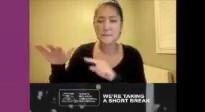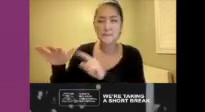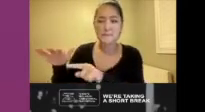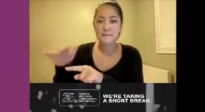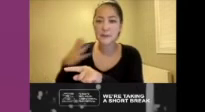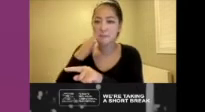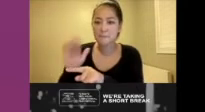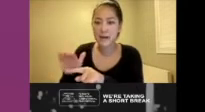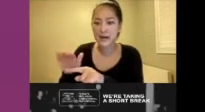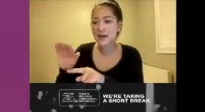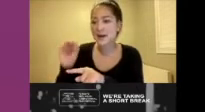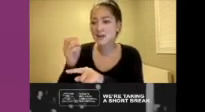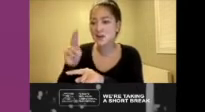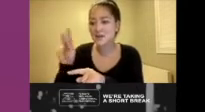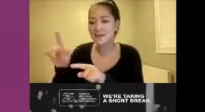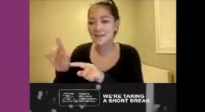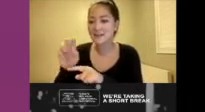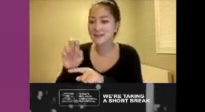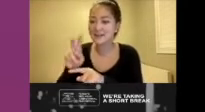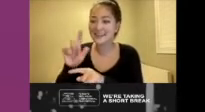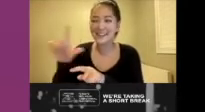it to understand the depths.